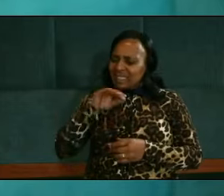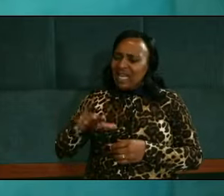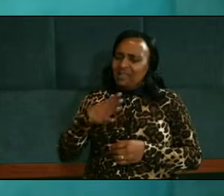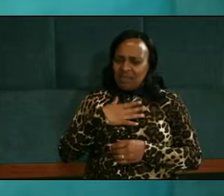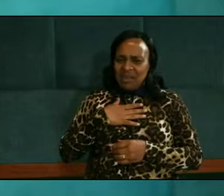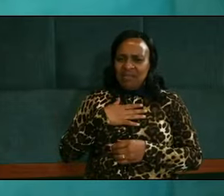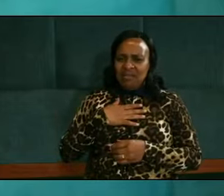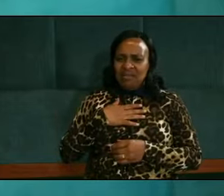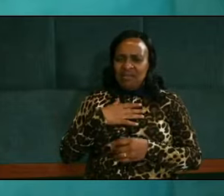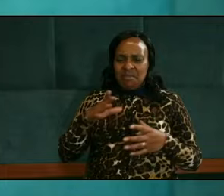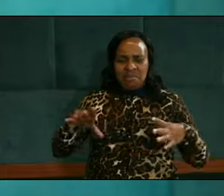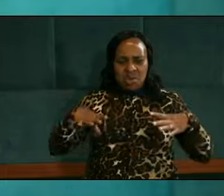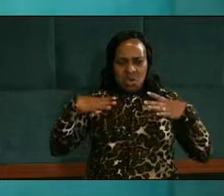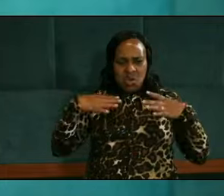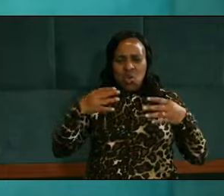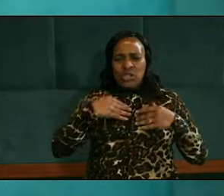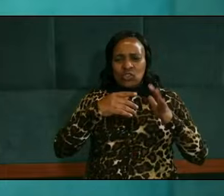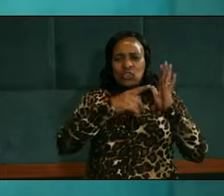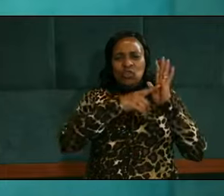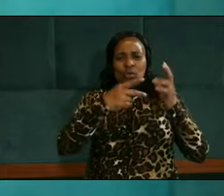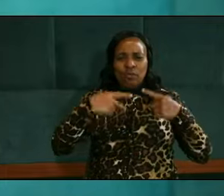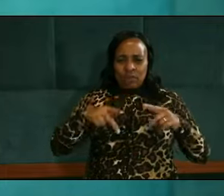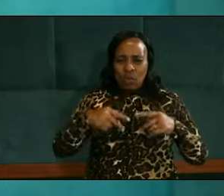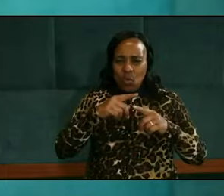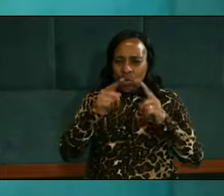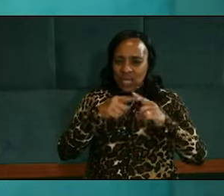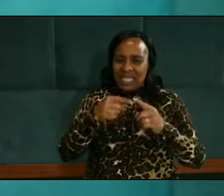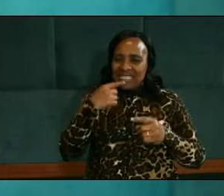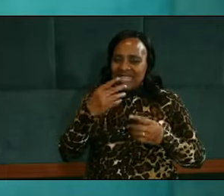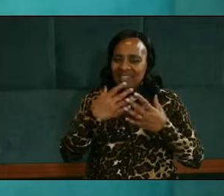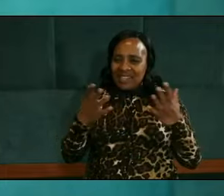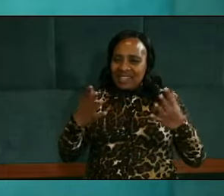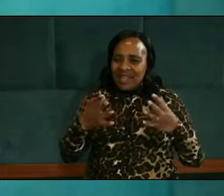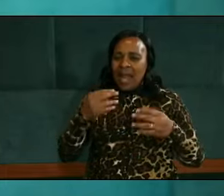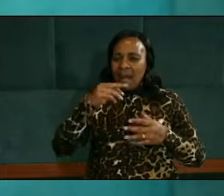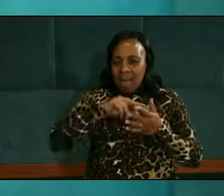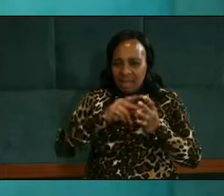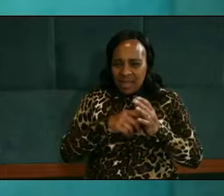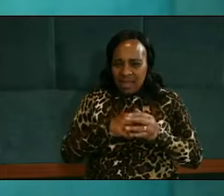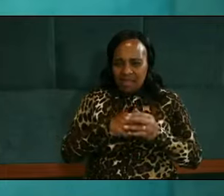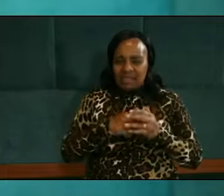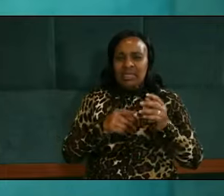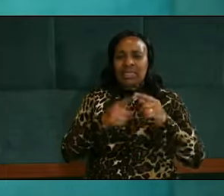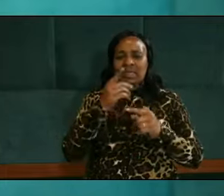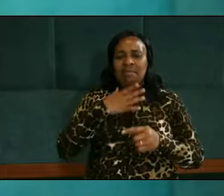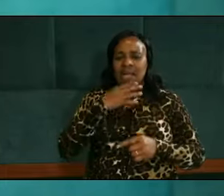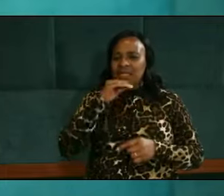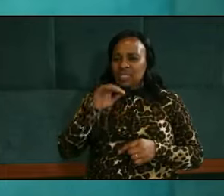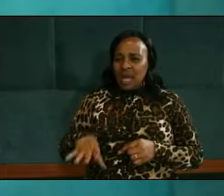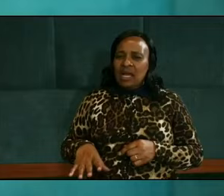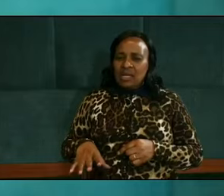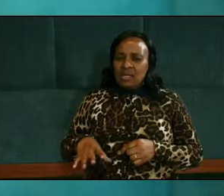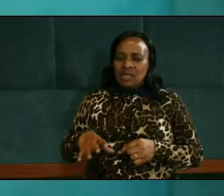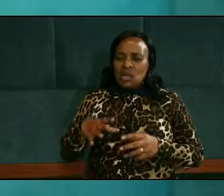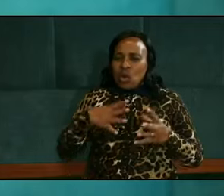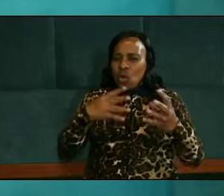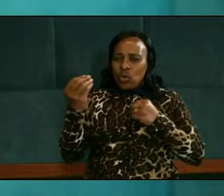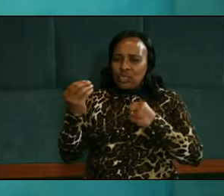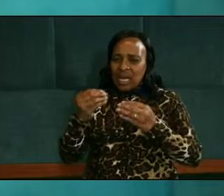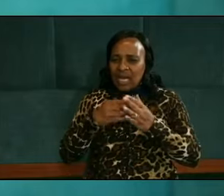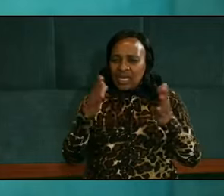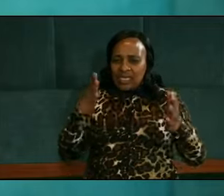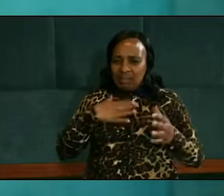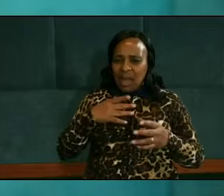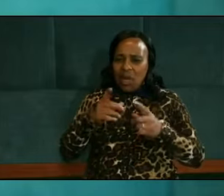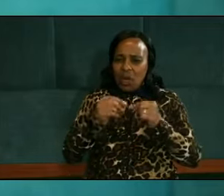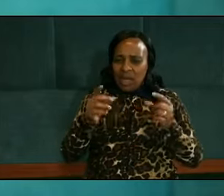he's very proud. He wants to show people, yes, when I say things, I mean them. He says, kill my son, because my son went against my word. But then people